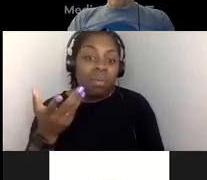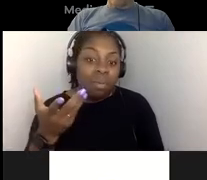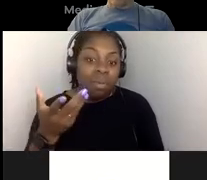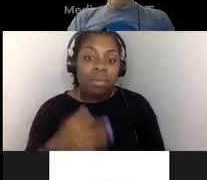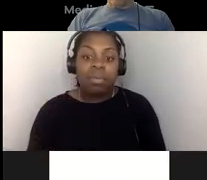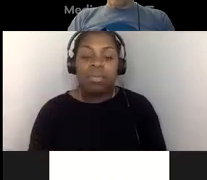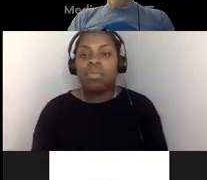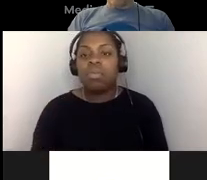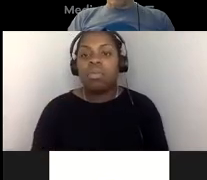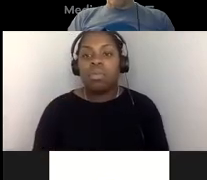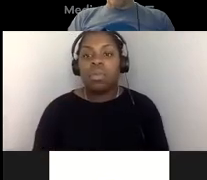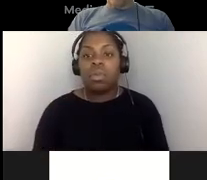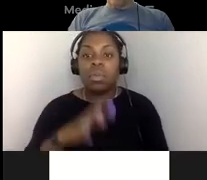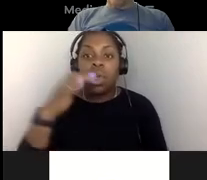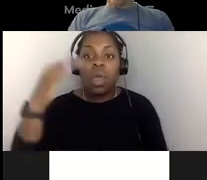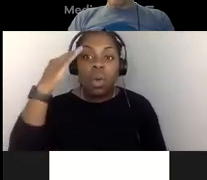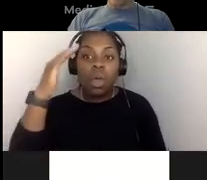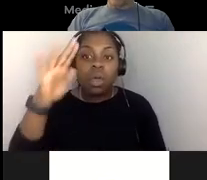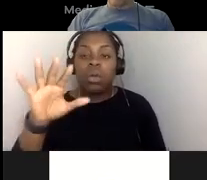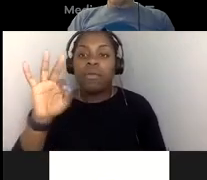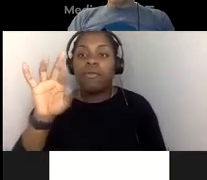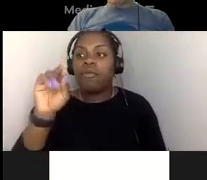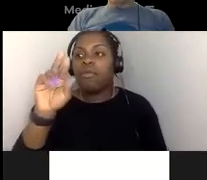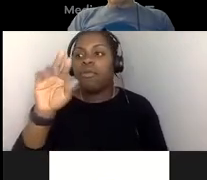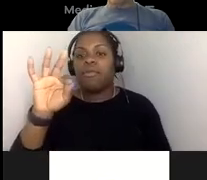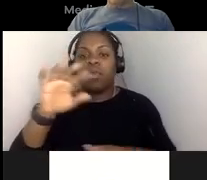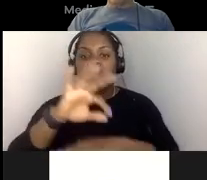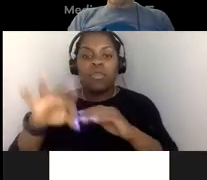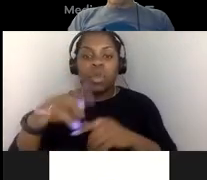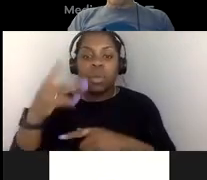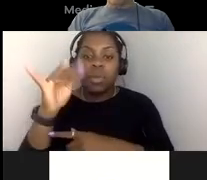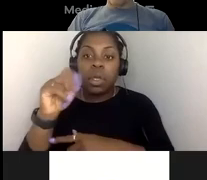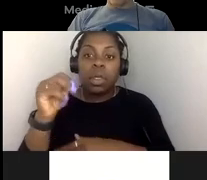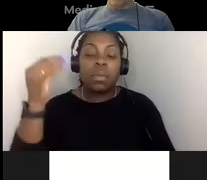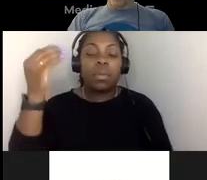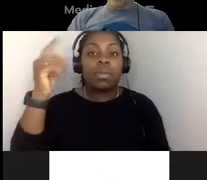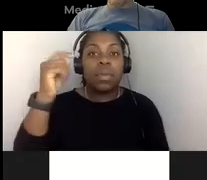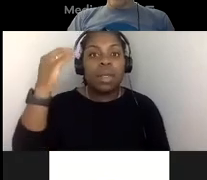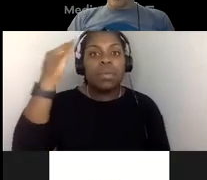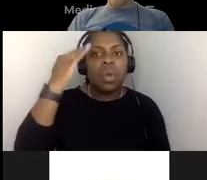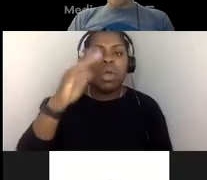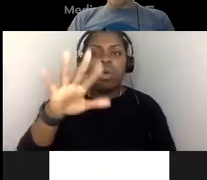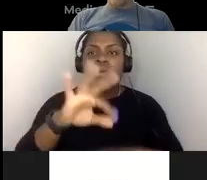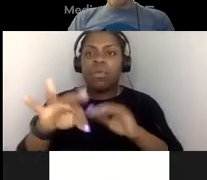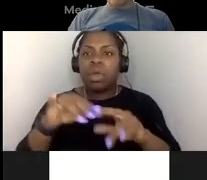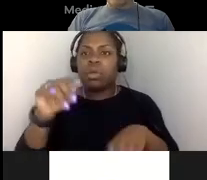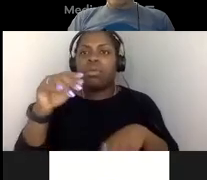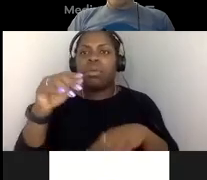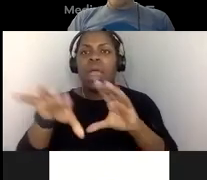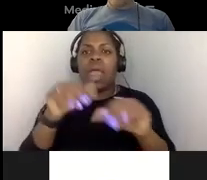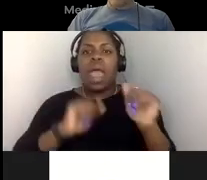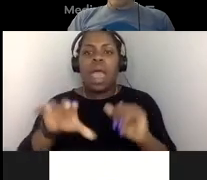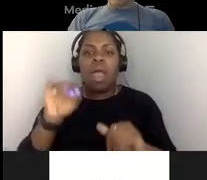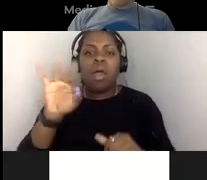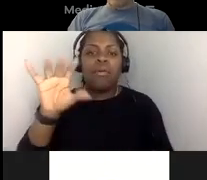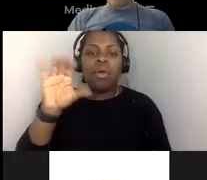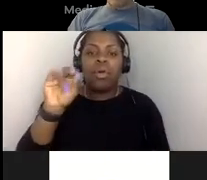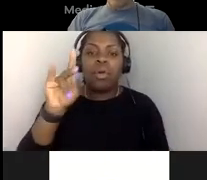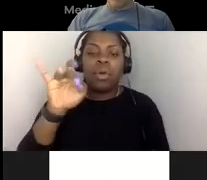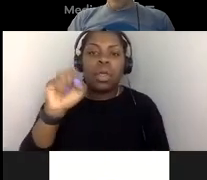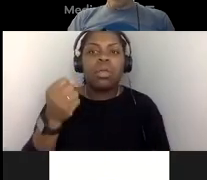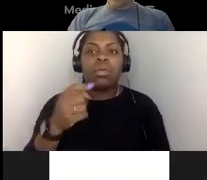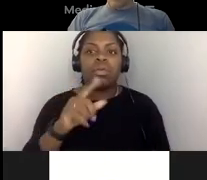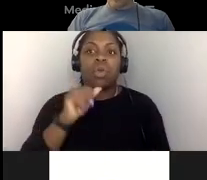Being aware of your digital footprint, informing others, and being aware of your digital footprint, opting out of cookies, and we don't